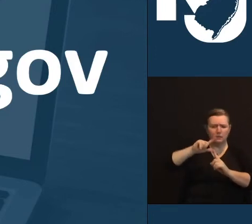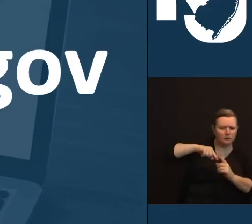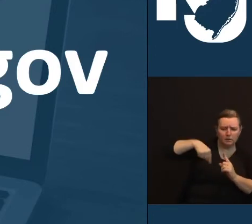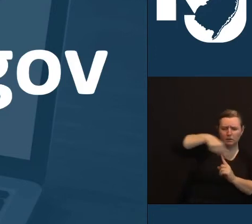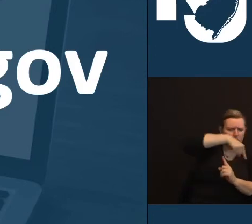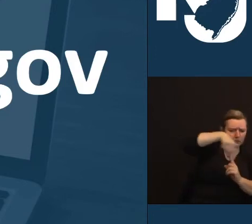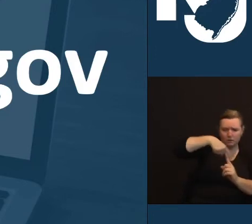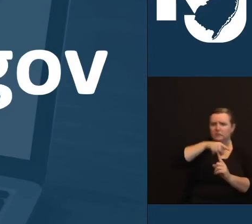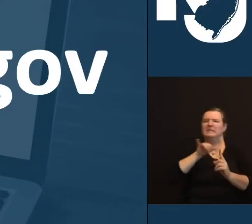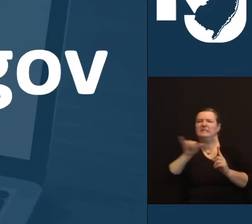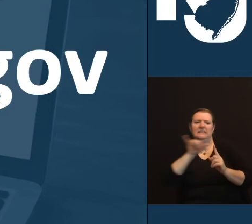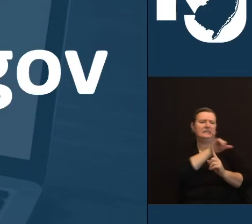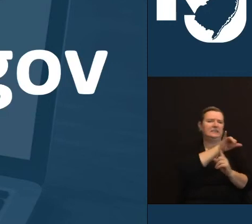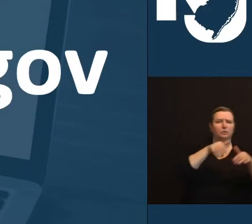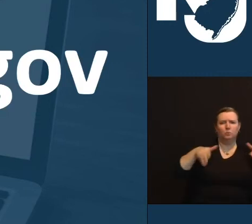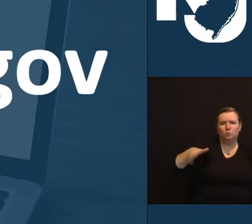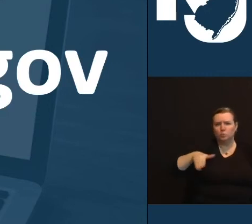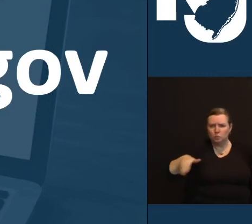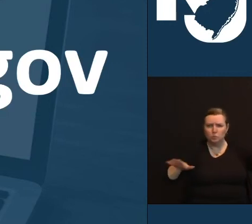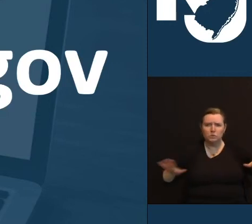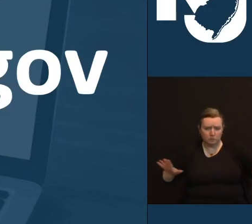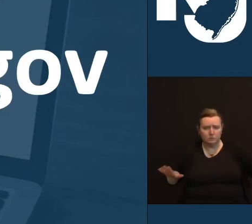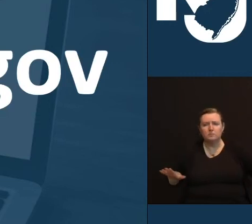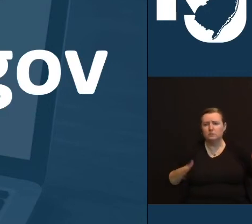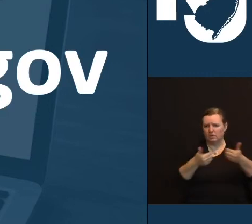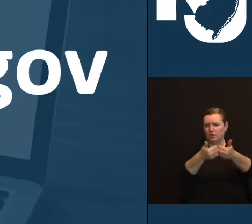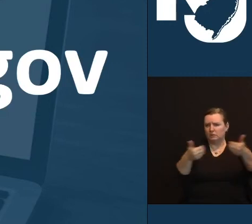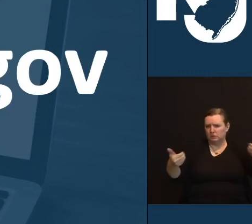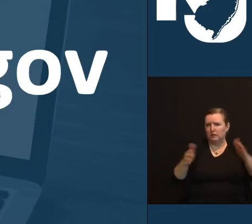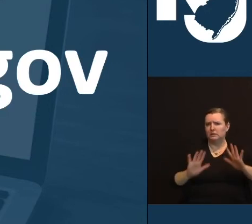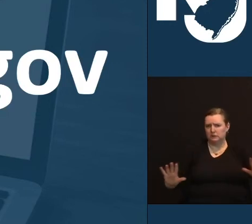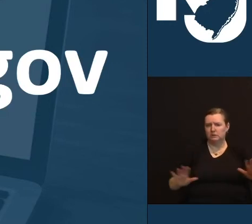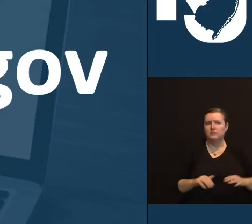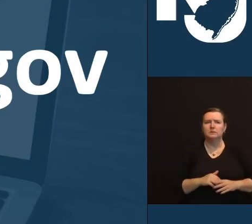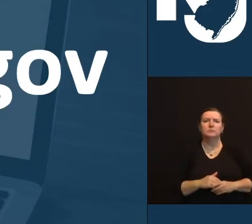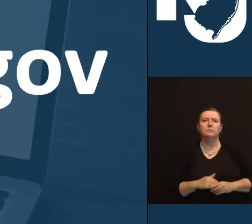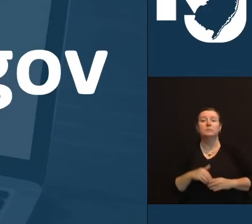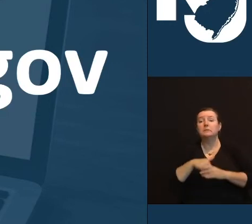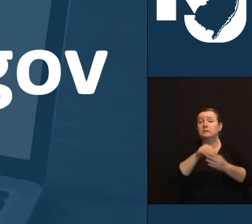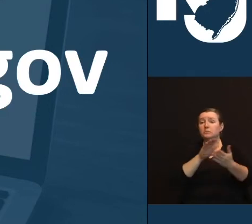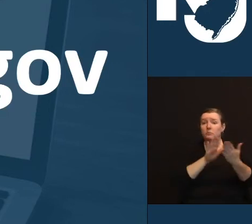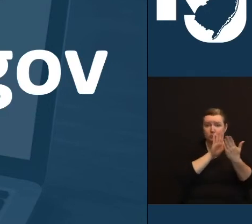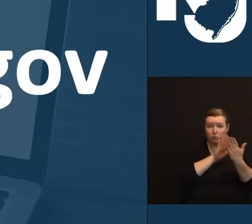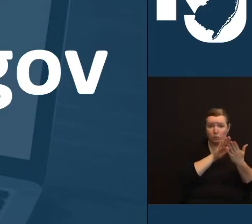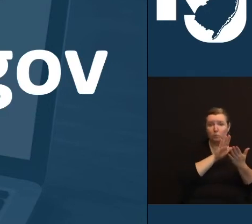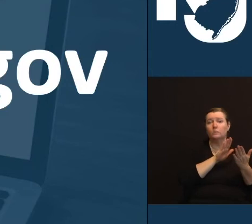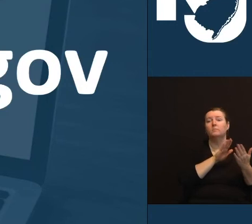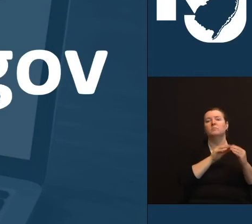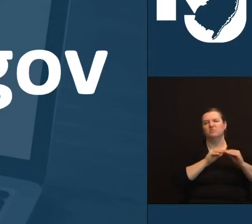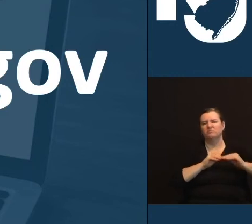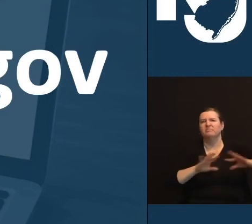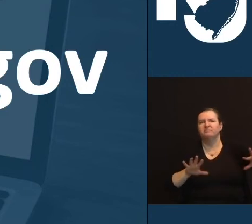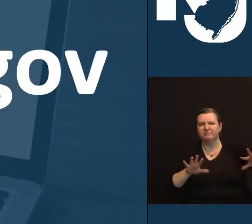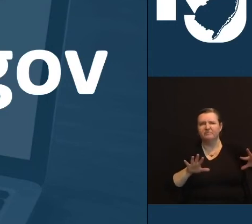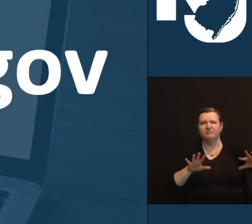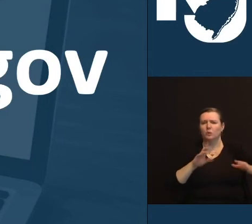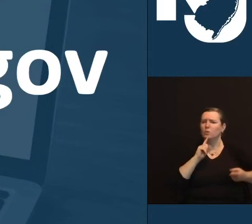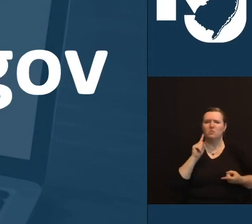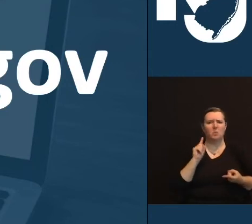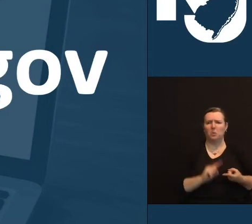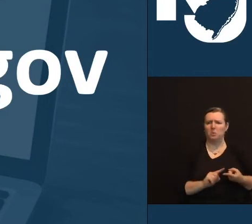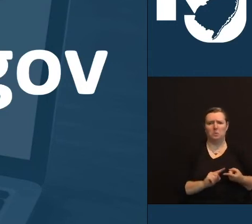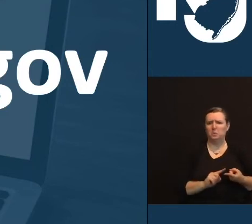itself successful, as the number of in-school transmission cases continues to track far below anything we had anticipated. Again, we